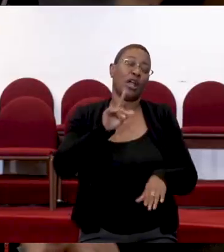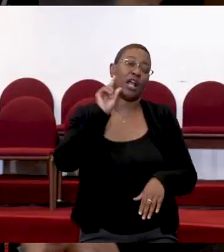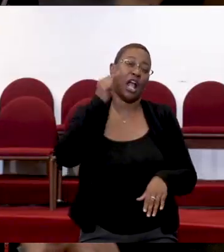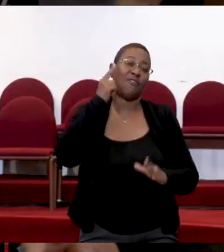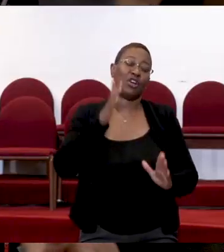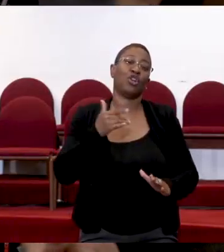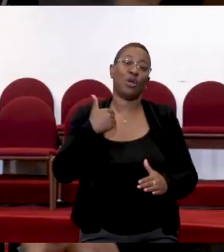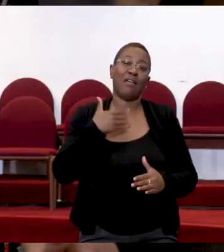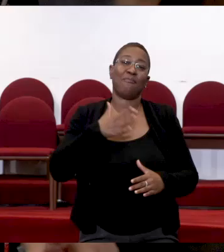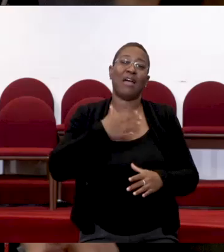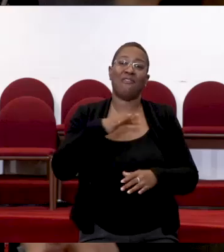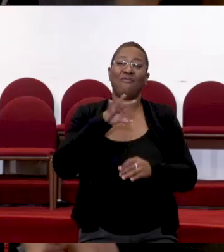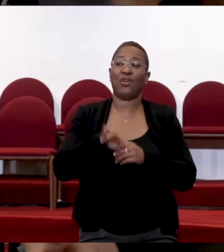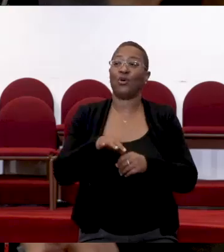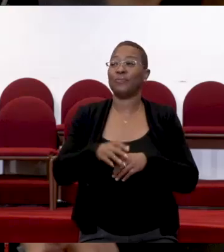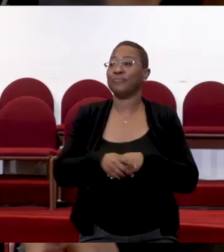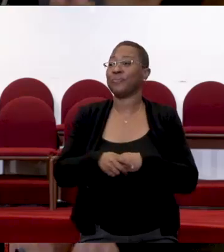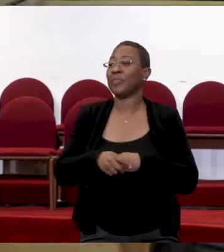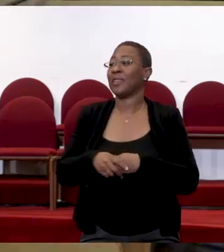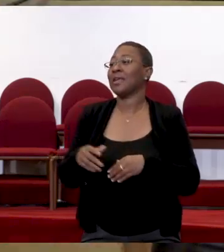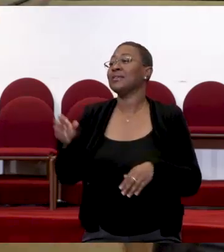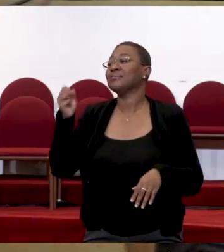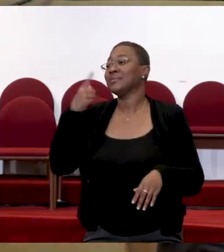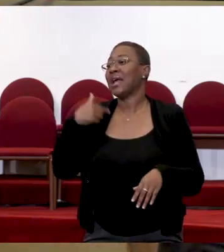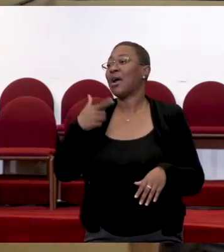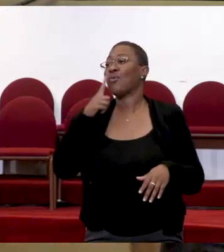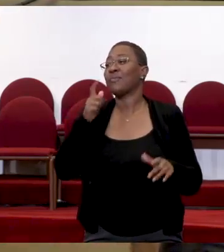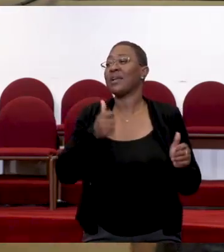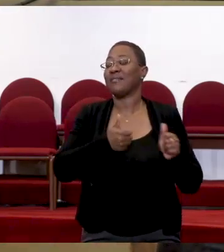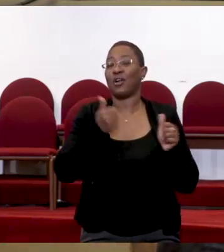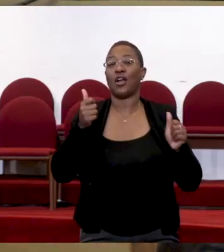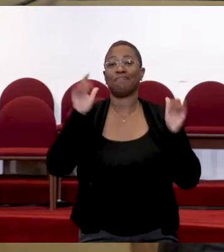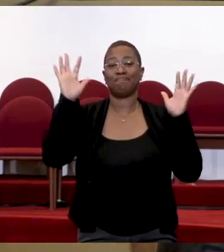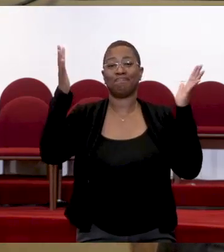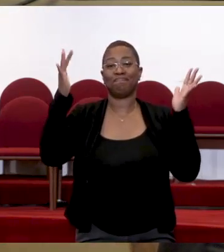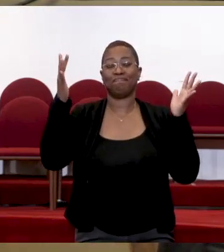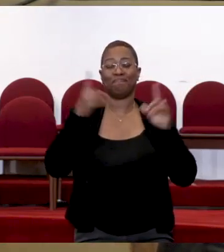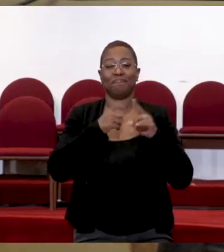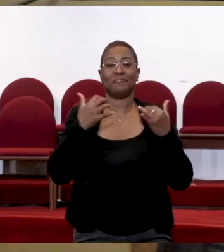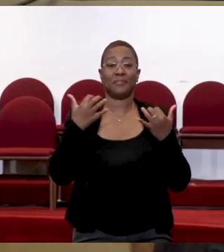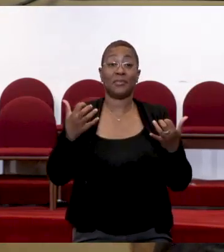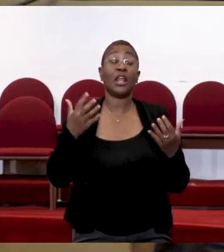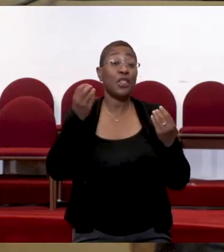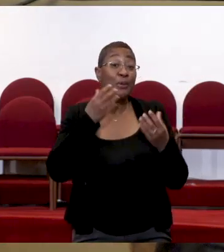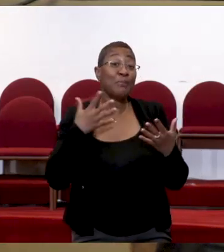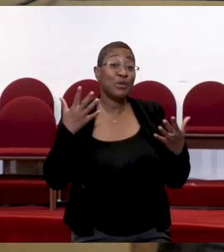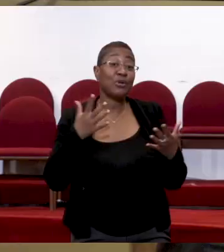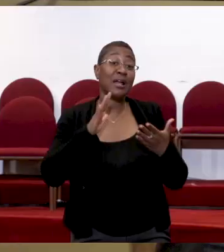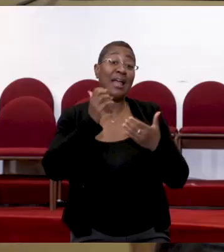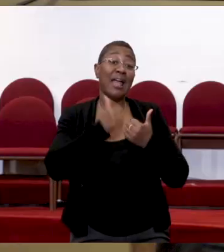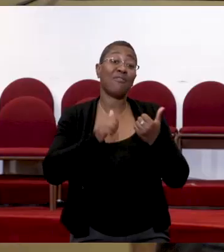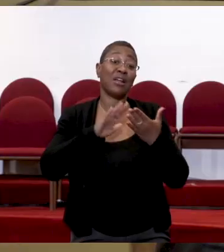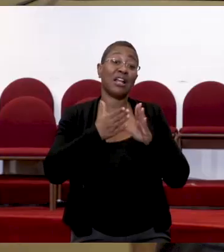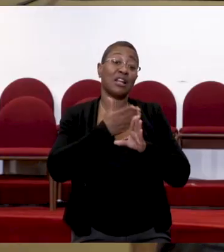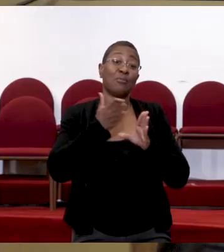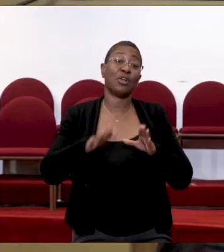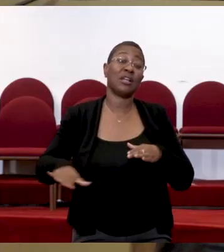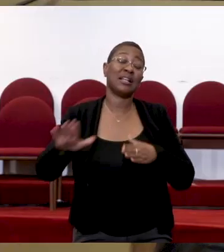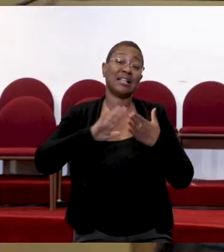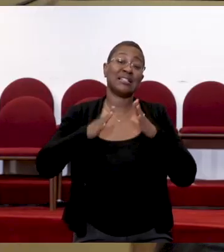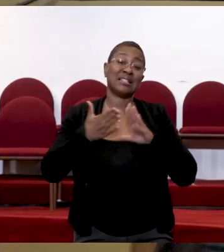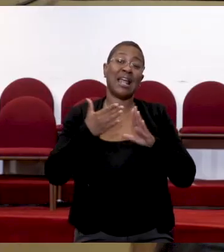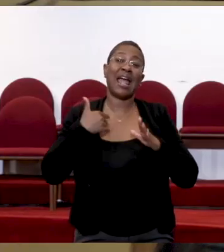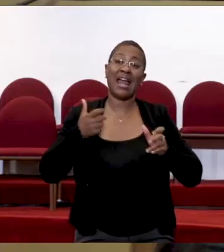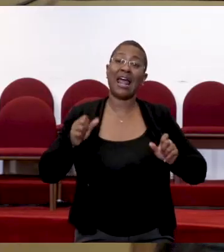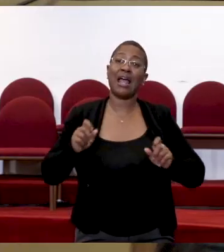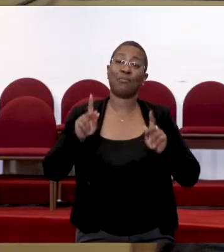vote. Thank you. I won't be far away, but this is the beauty, is that every neighborhood in this city had a chance to do